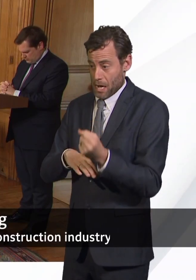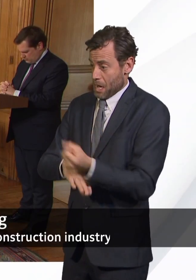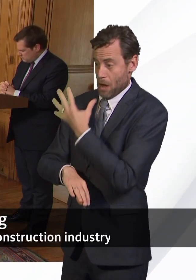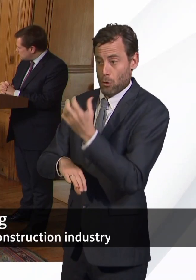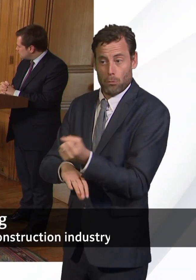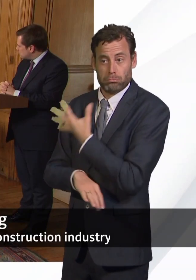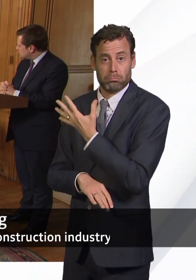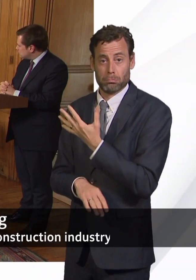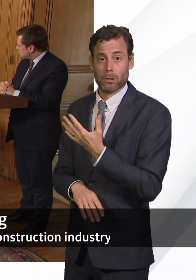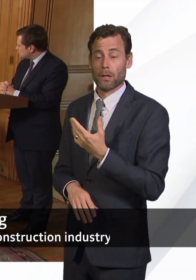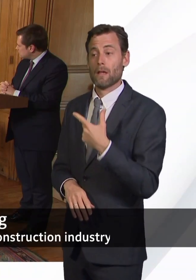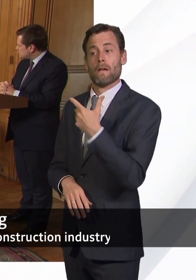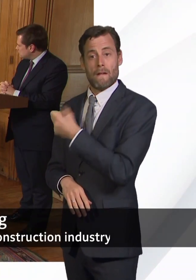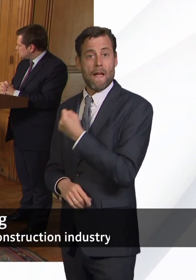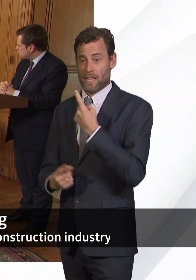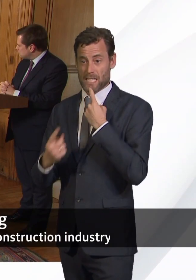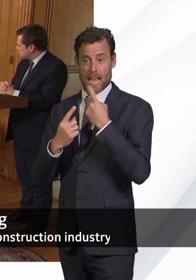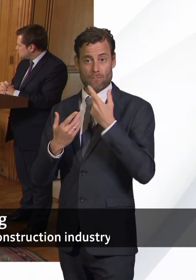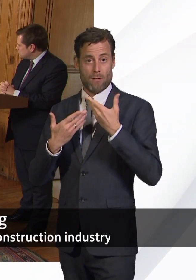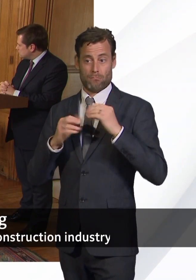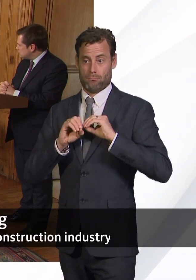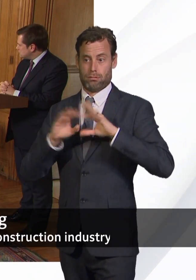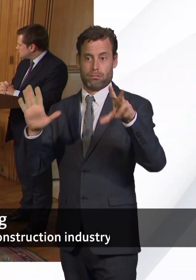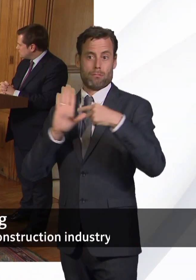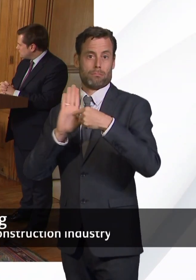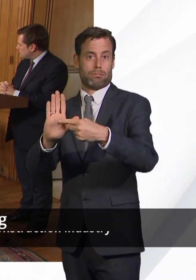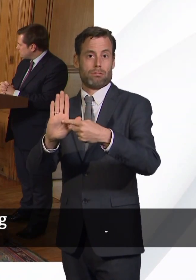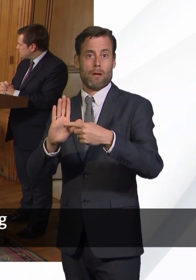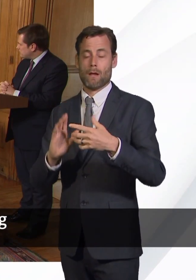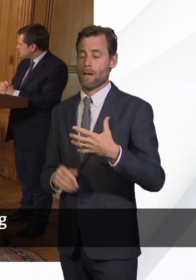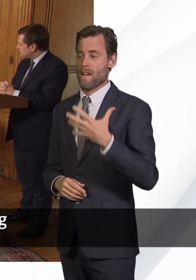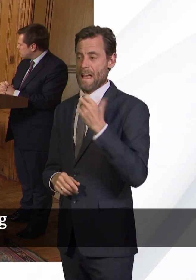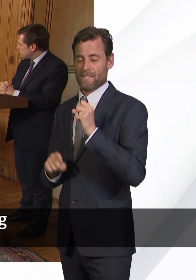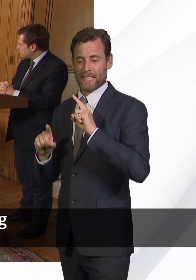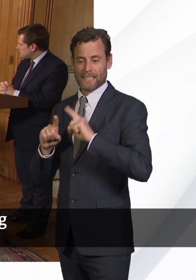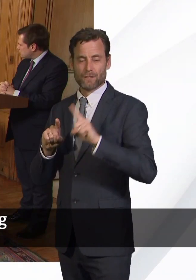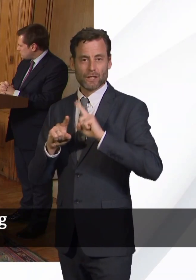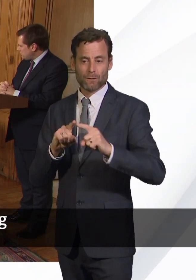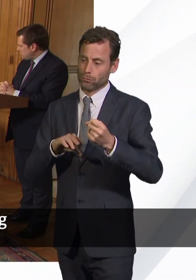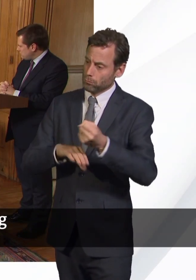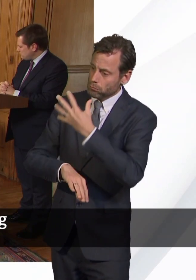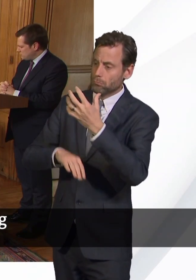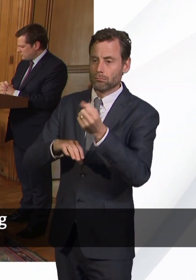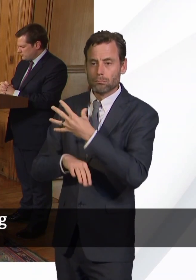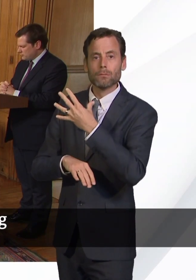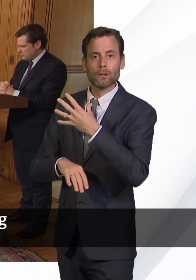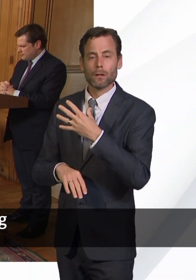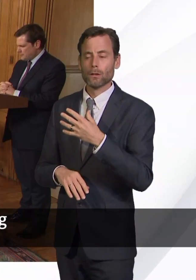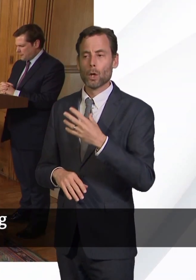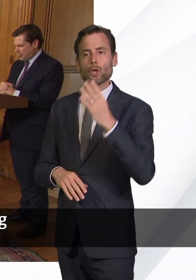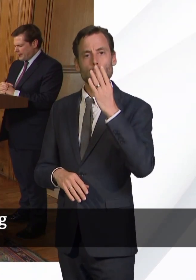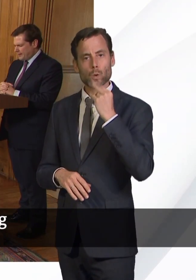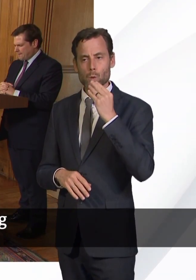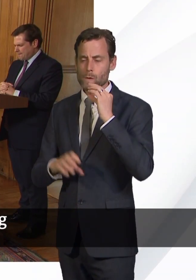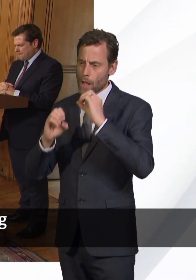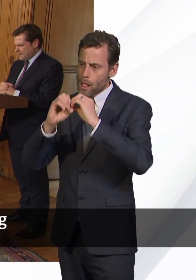it's available in public. There are a number of new reports, actually, which I think are adding insight, and so it's becoming